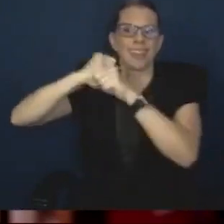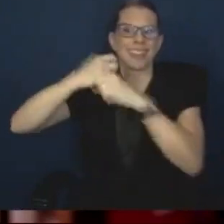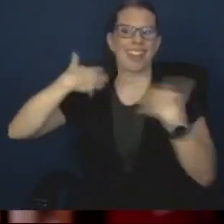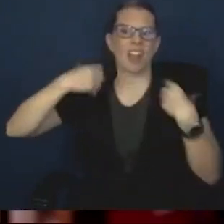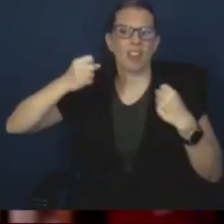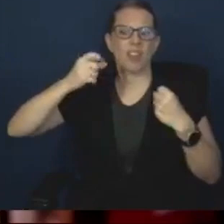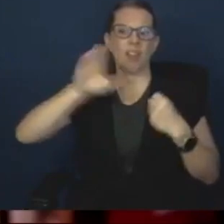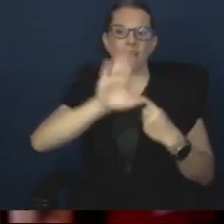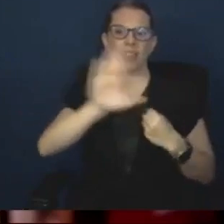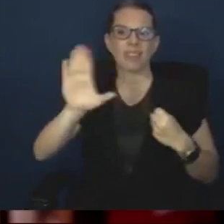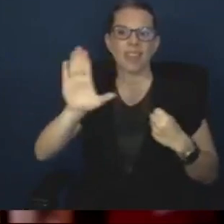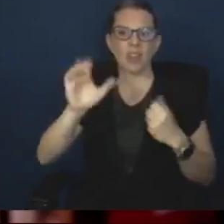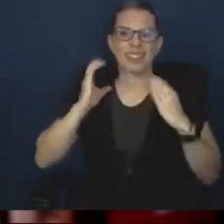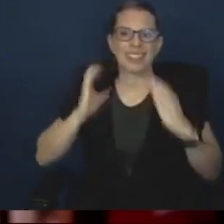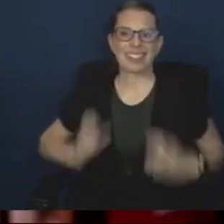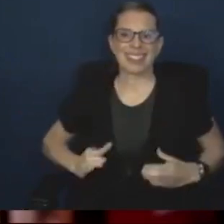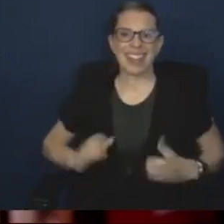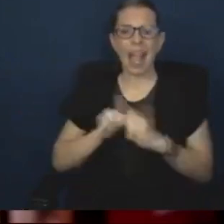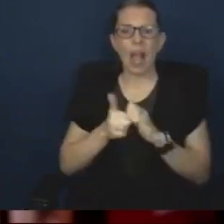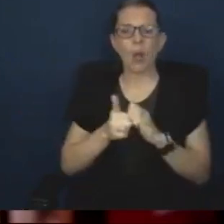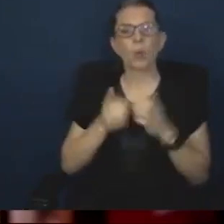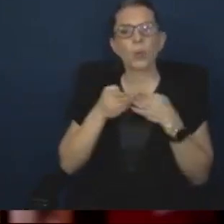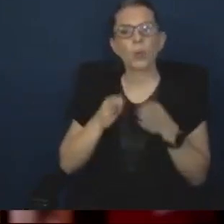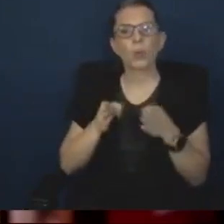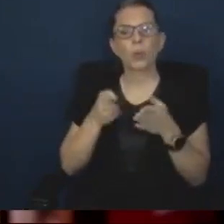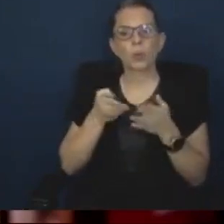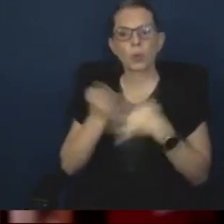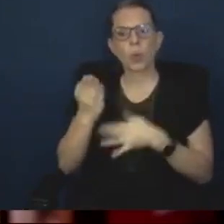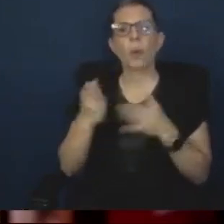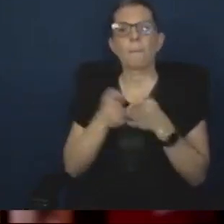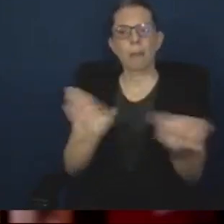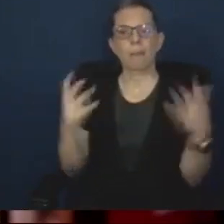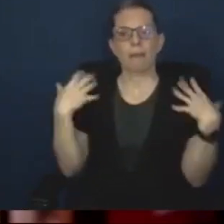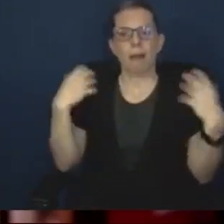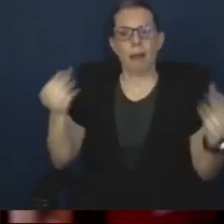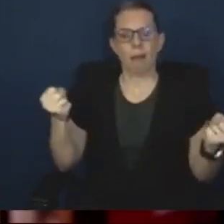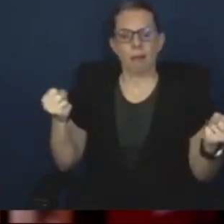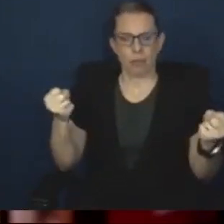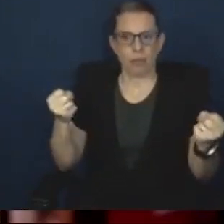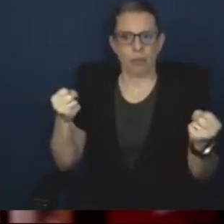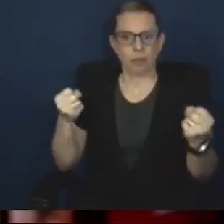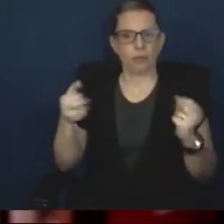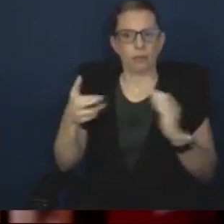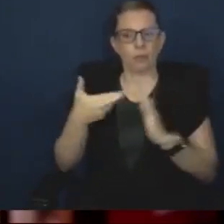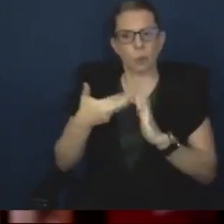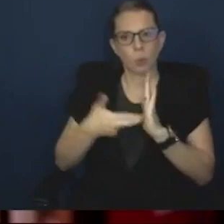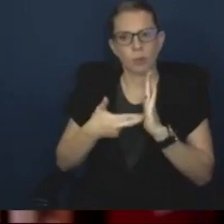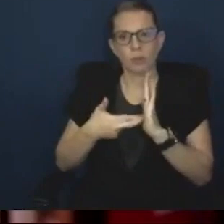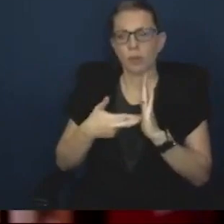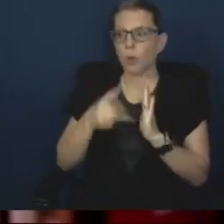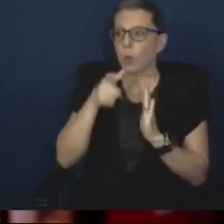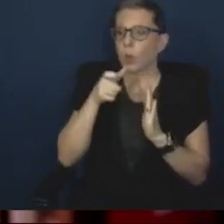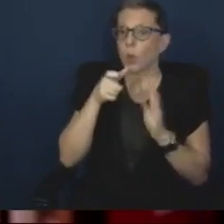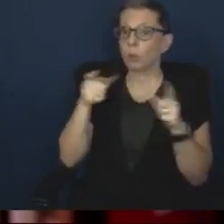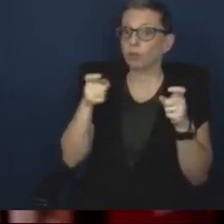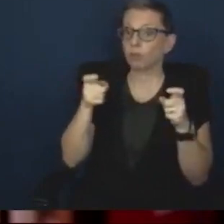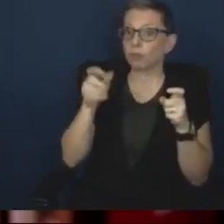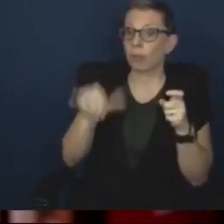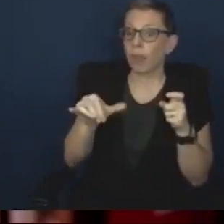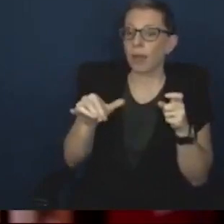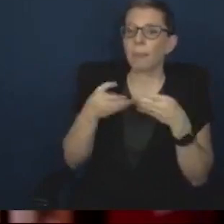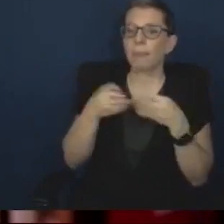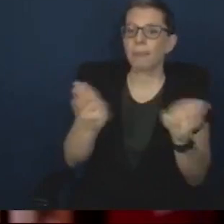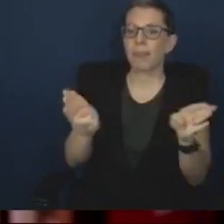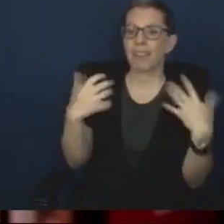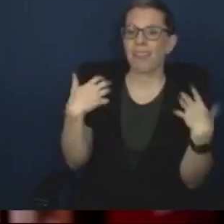And that is done through public health measures. And public health measures are carried out by public health officials, by